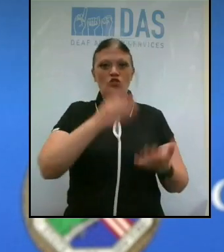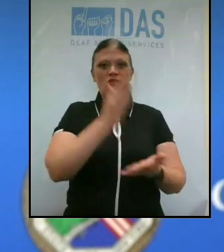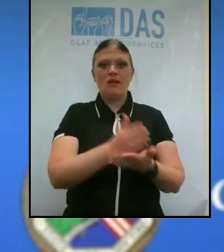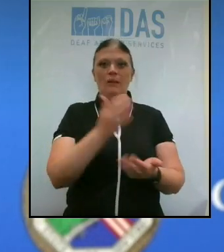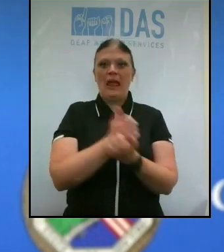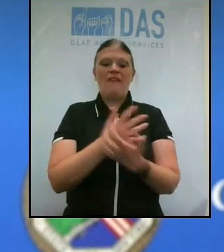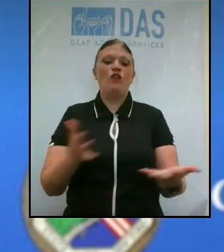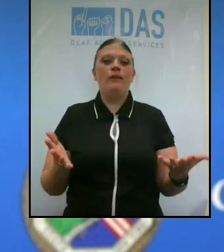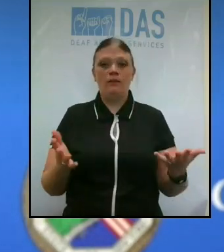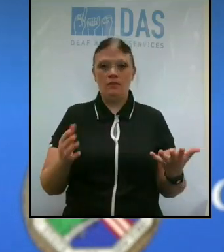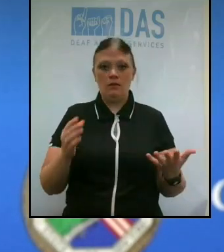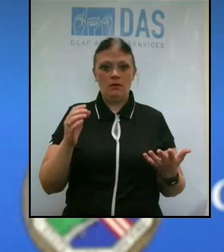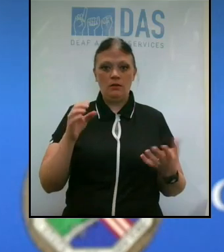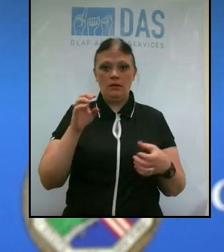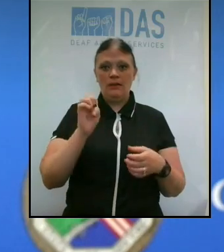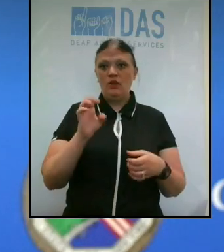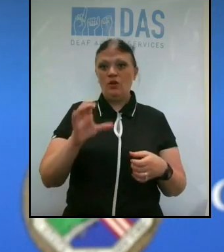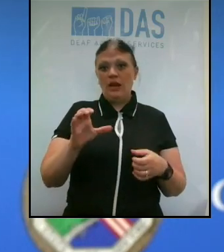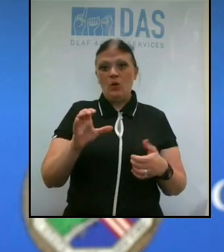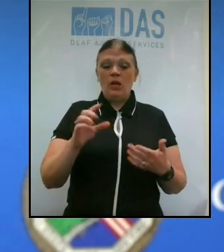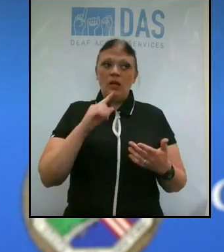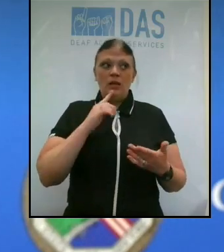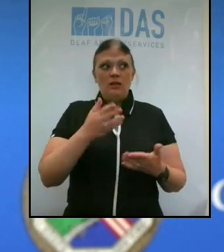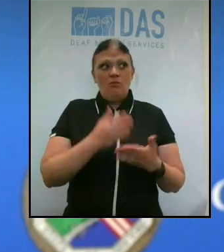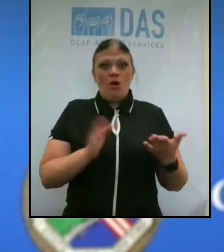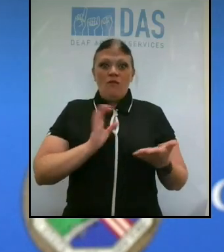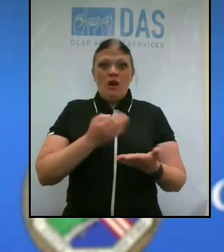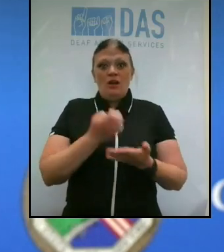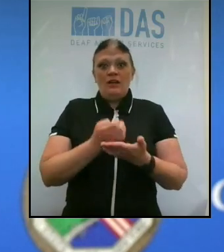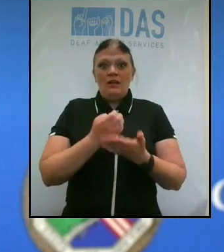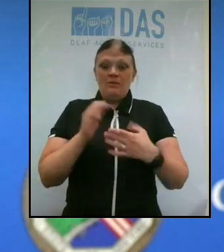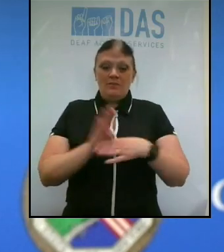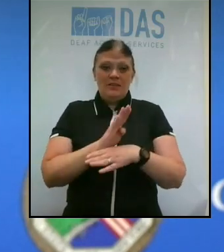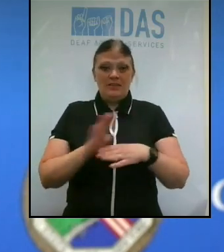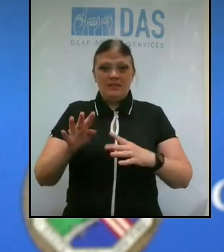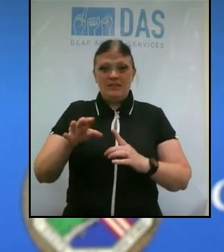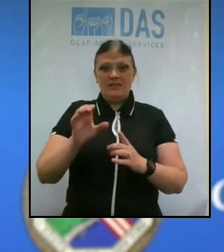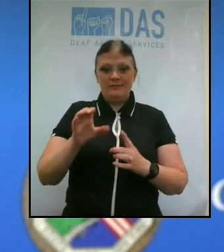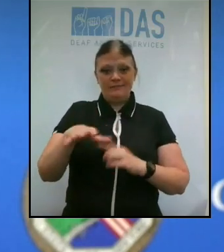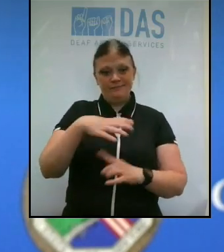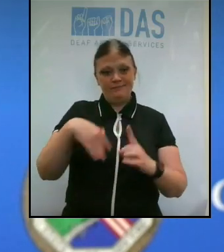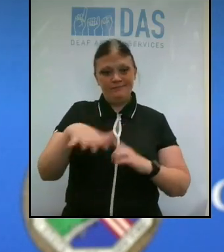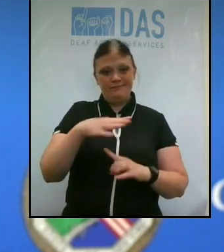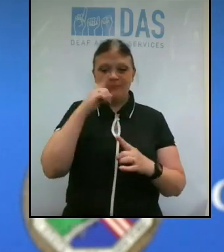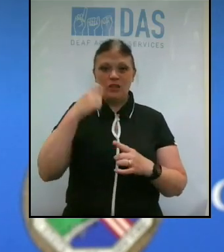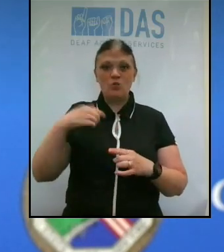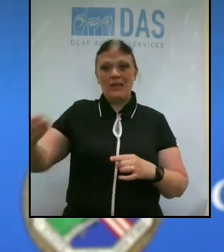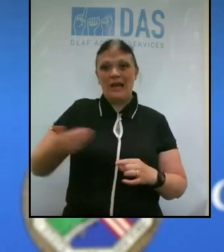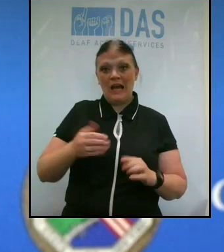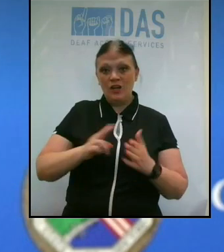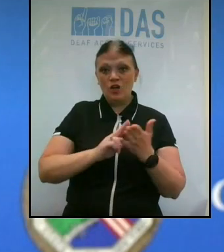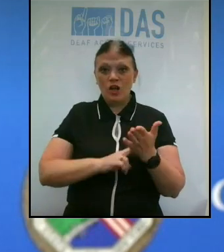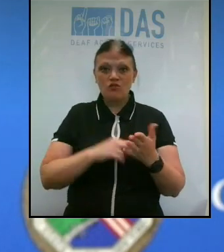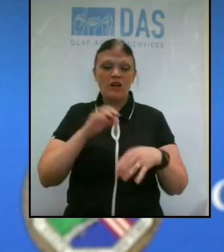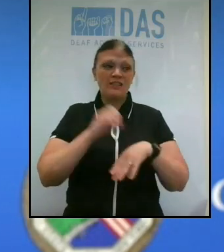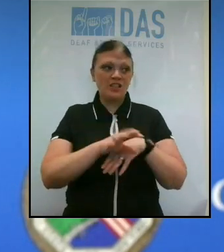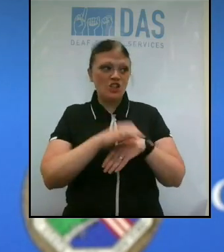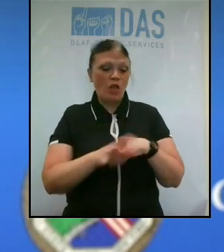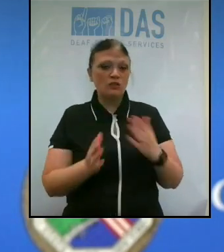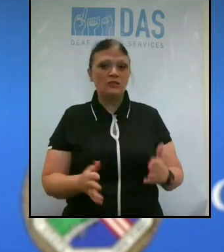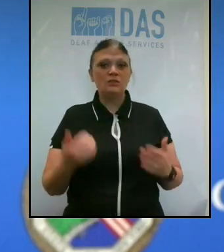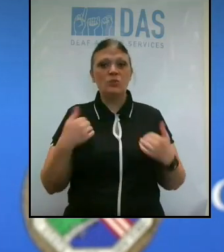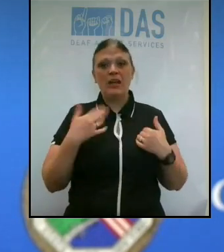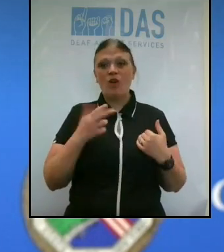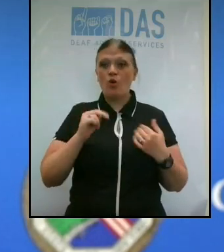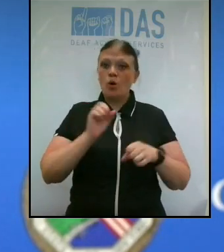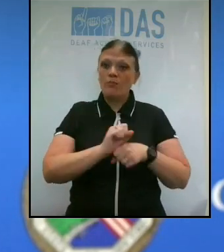everything. Erie County, in some ways, is part of our economic business climate because we hire contractors, we hire consultants, we have our